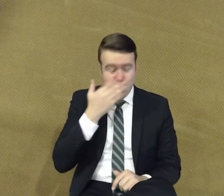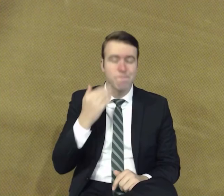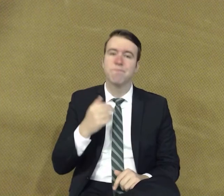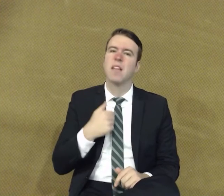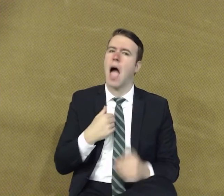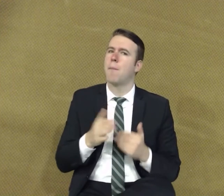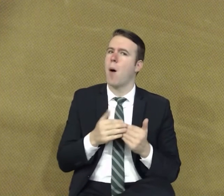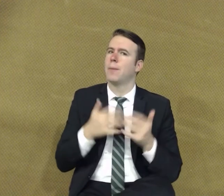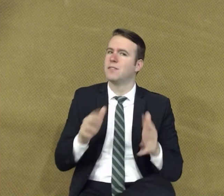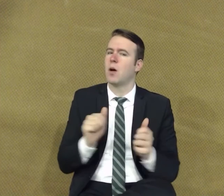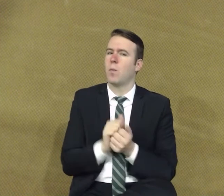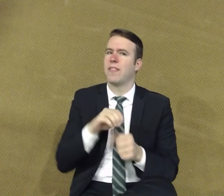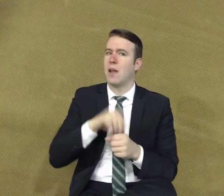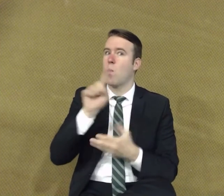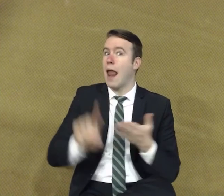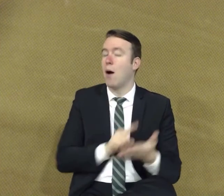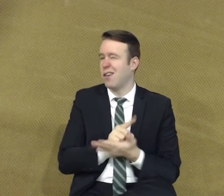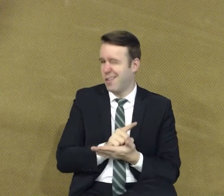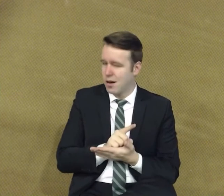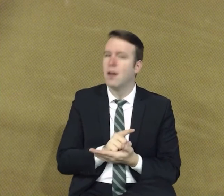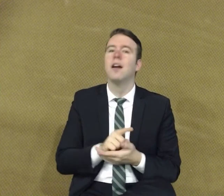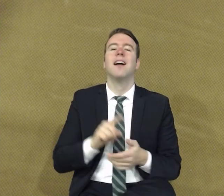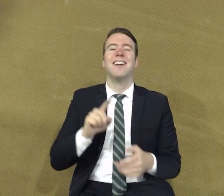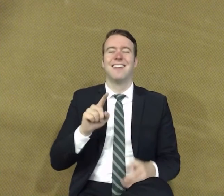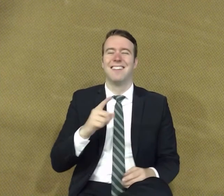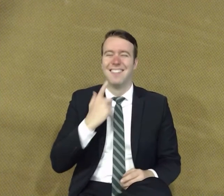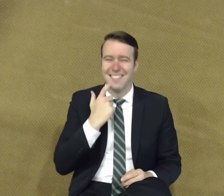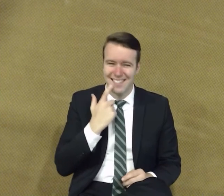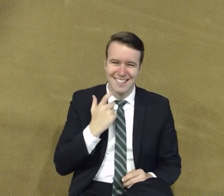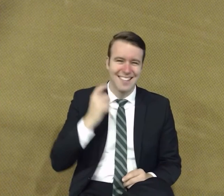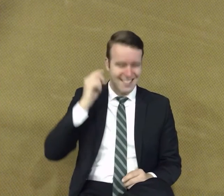I'm going to be through here within the hour, and Deborah...